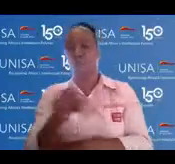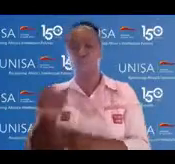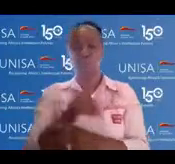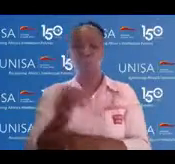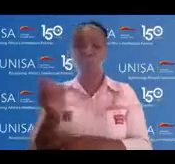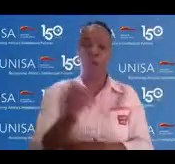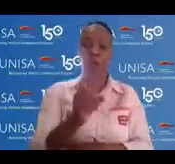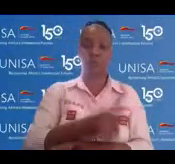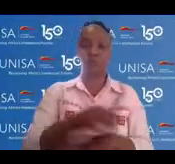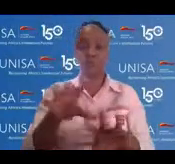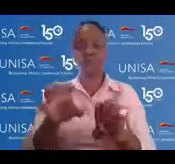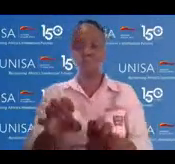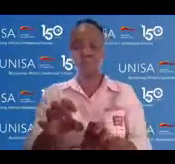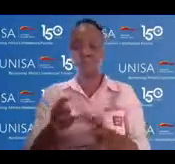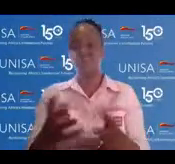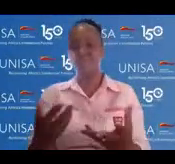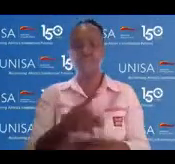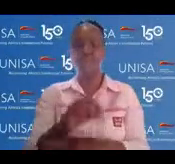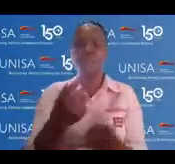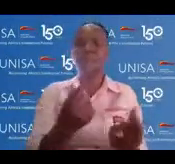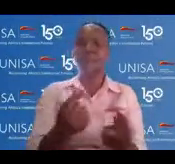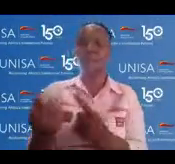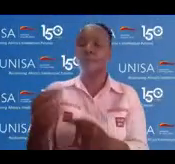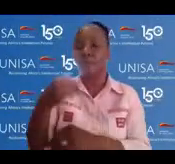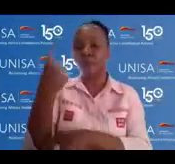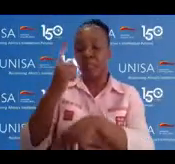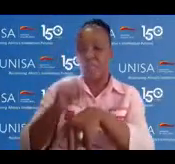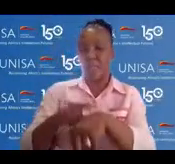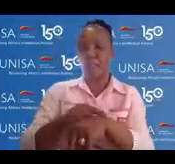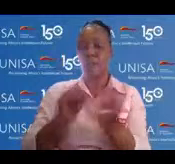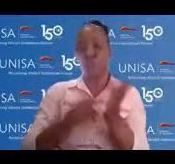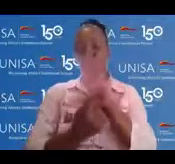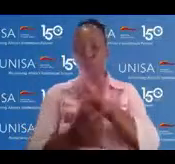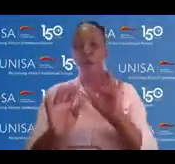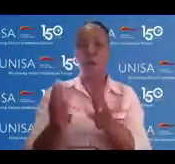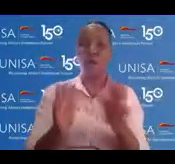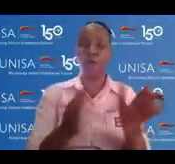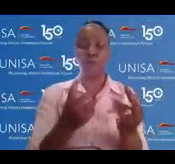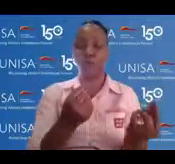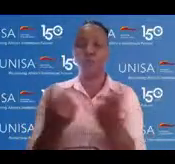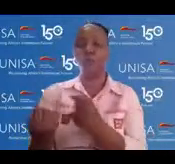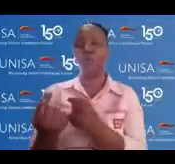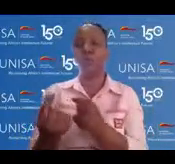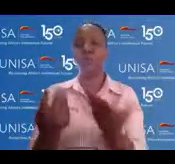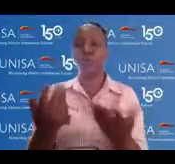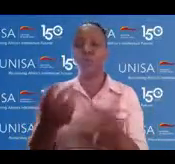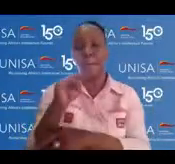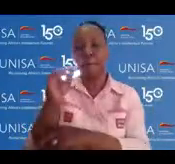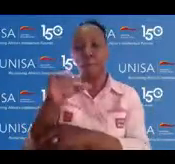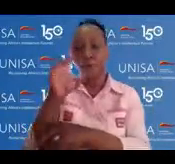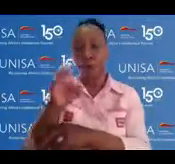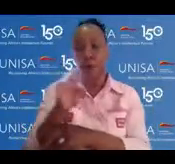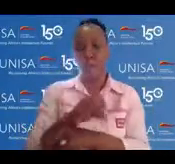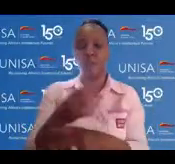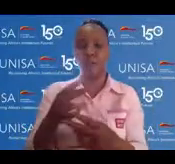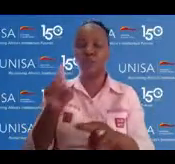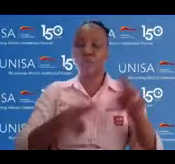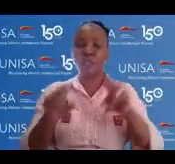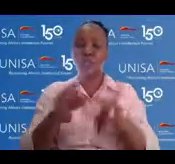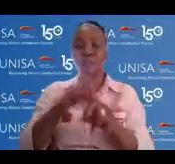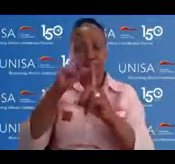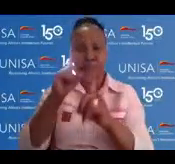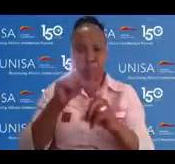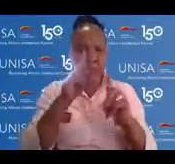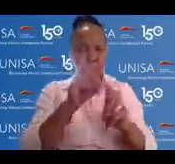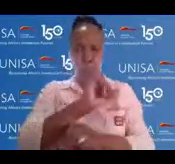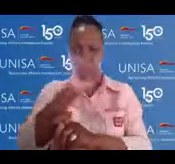if you're doing it for the first time, then I'm going to show you how this works. So the Moodle proctoring, guys, it takes pictures of you while you're writing your